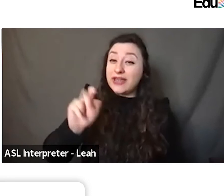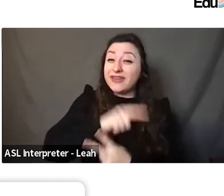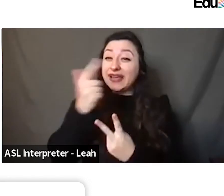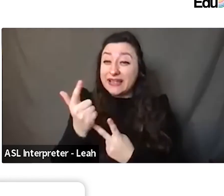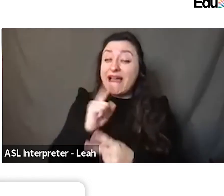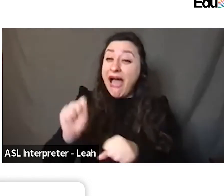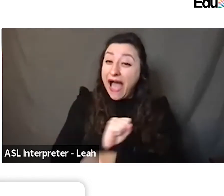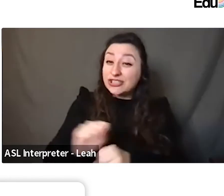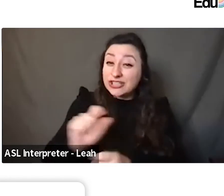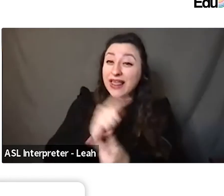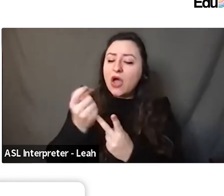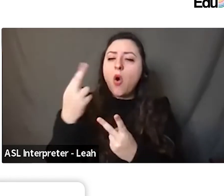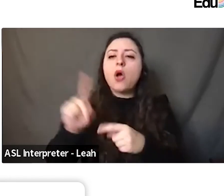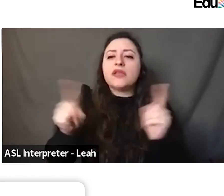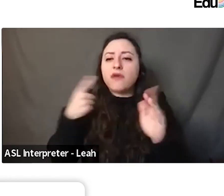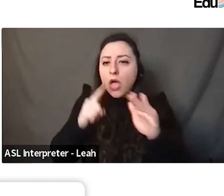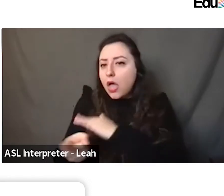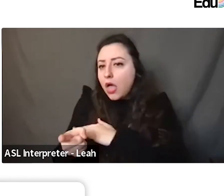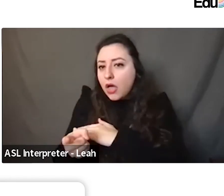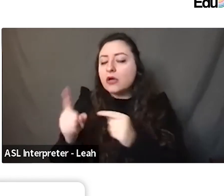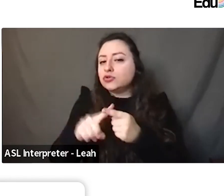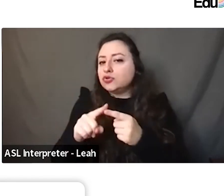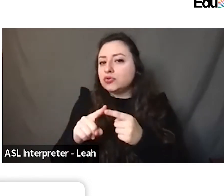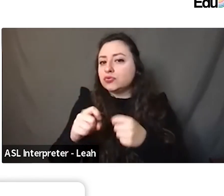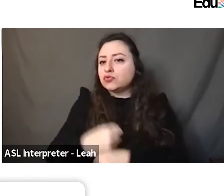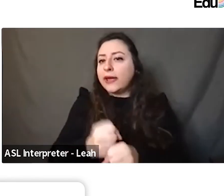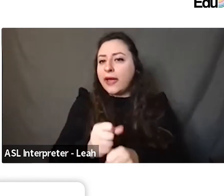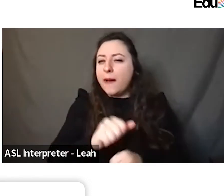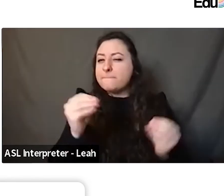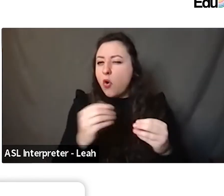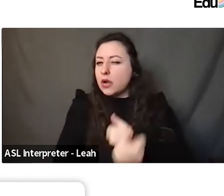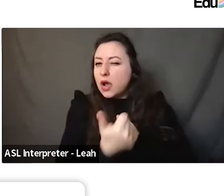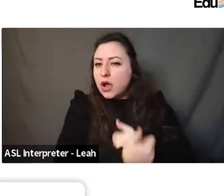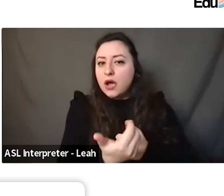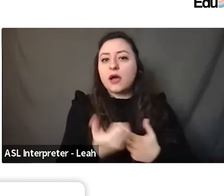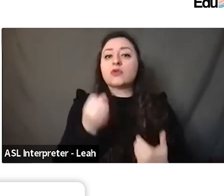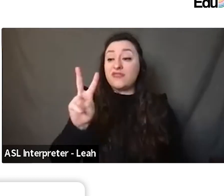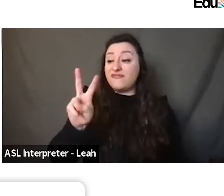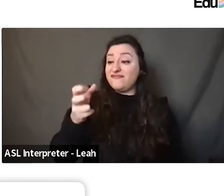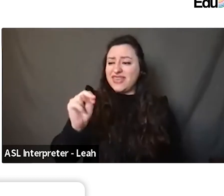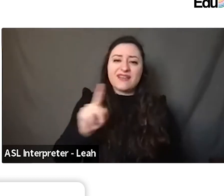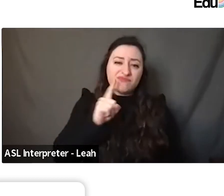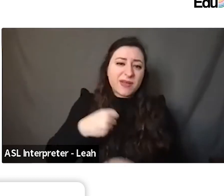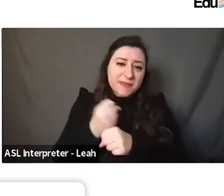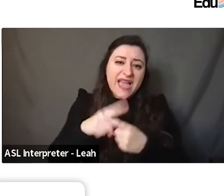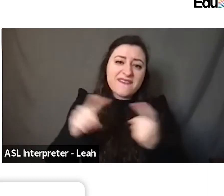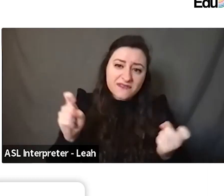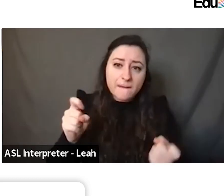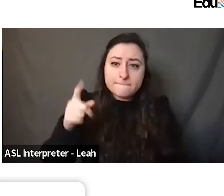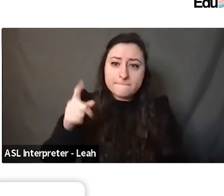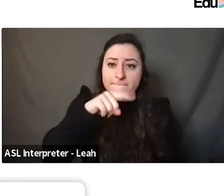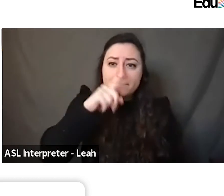alternative or if it's just a different way of creating a violent system. So a lot of vegan leather is made from plastic, which is a